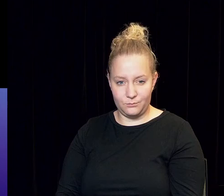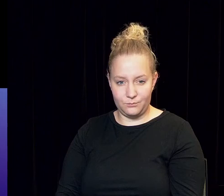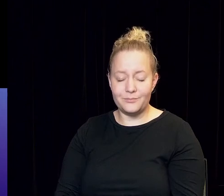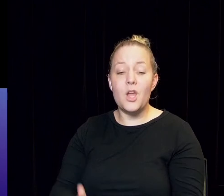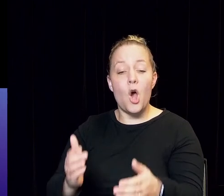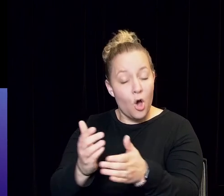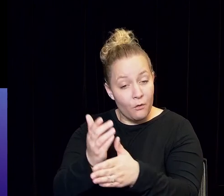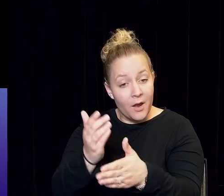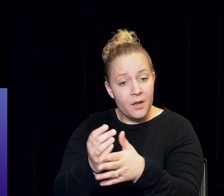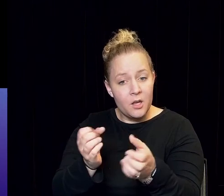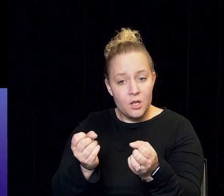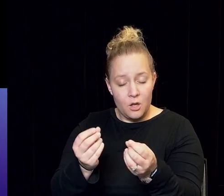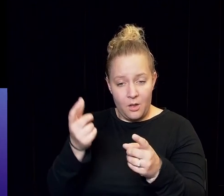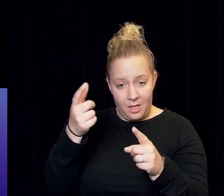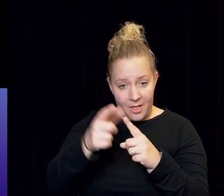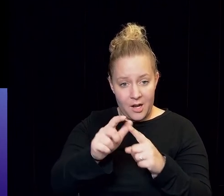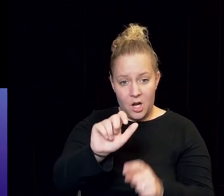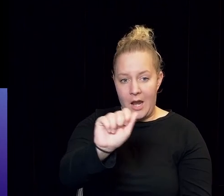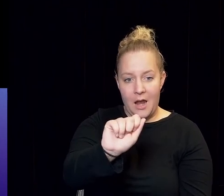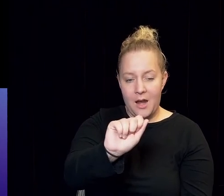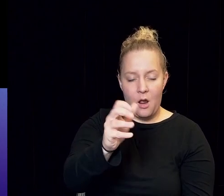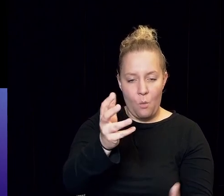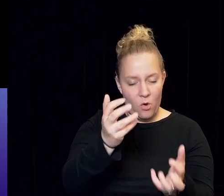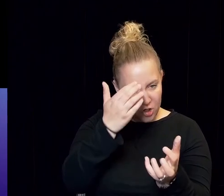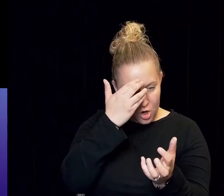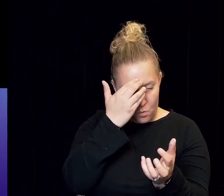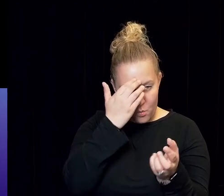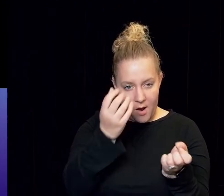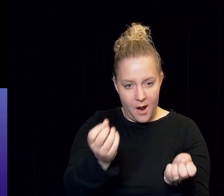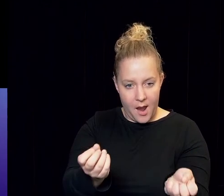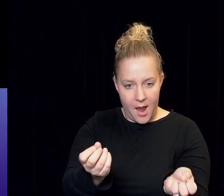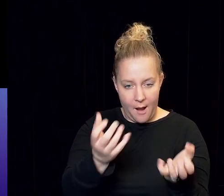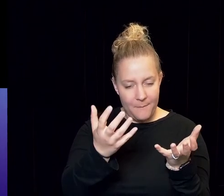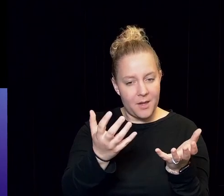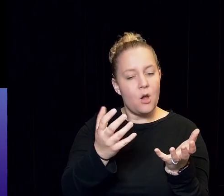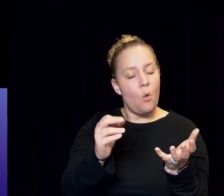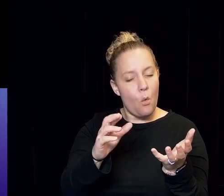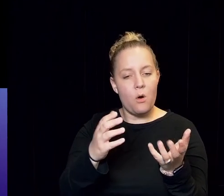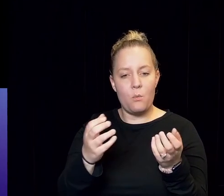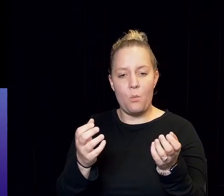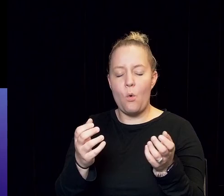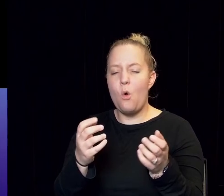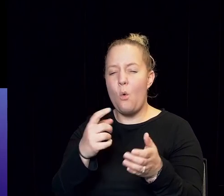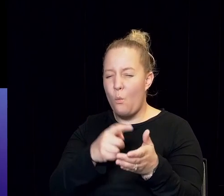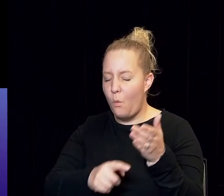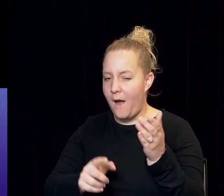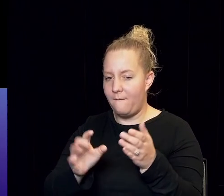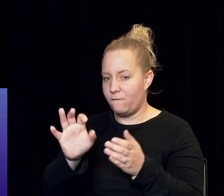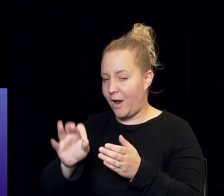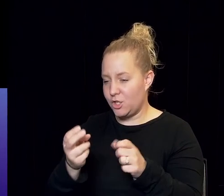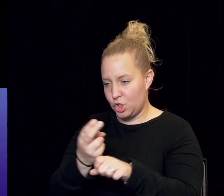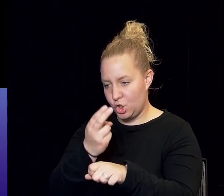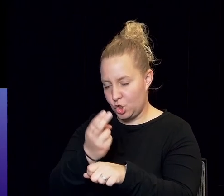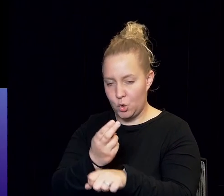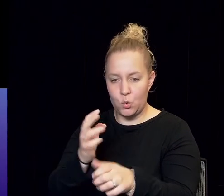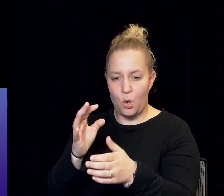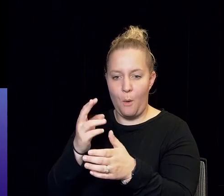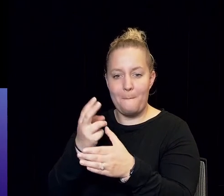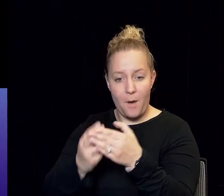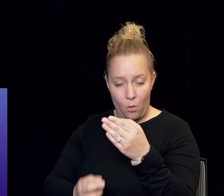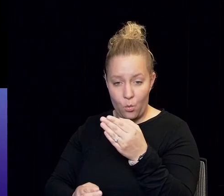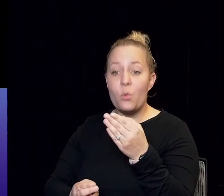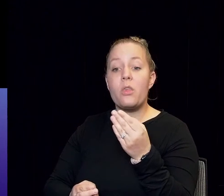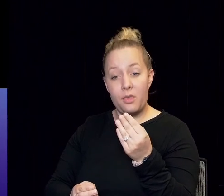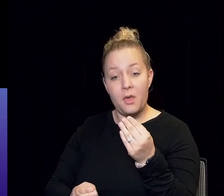All right, so in letter A, we want to know how many or what fraction of students use both. So we had to take both of